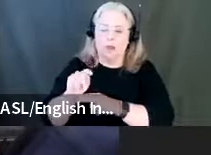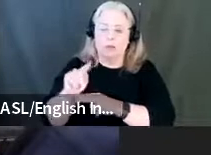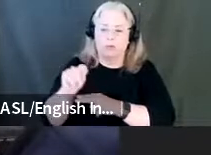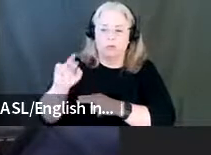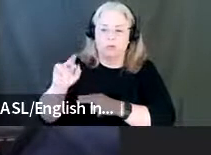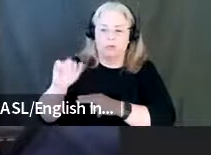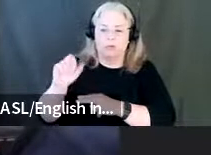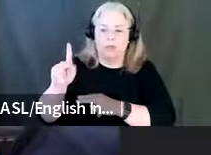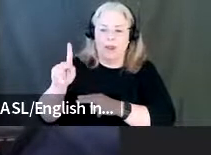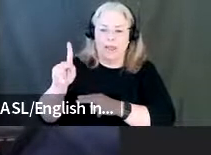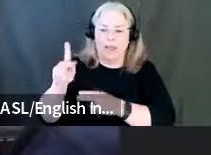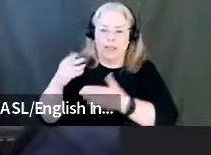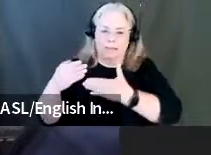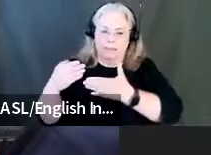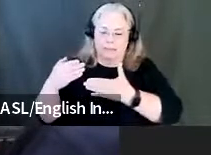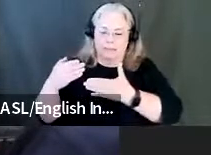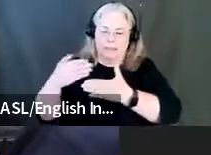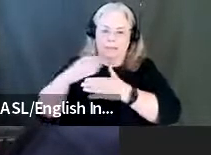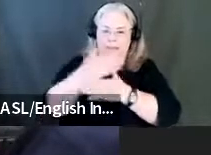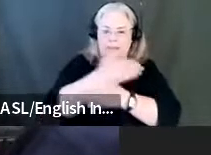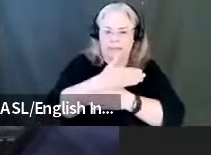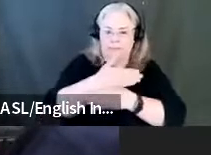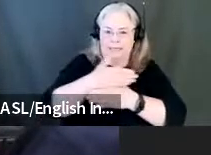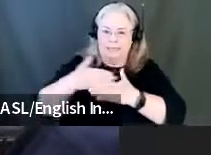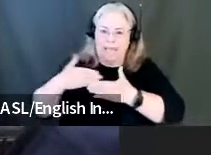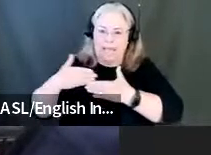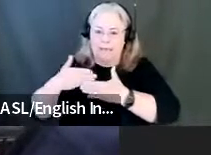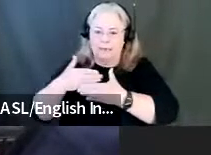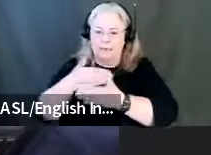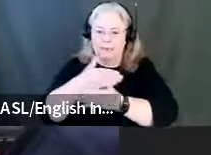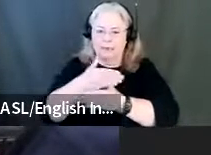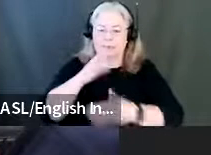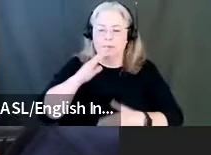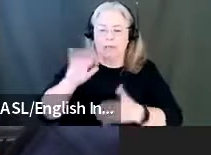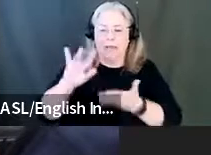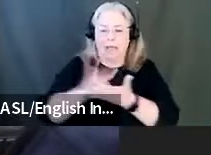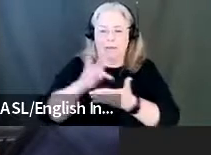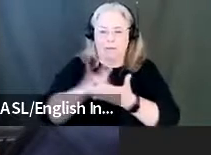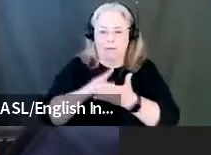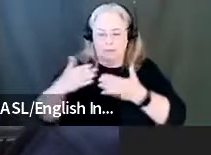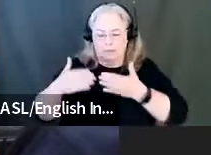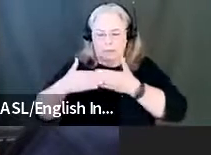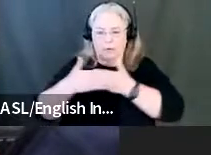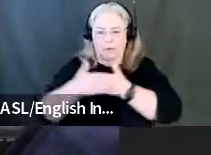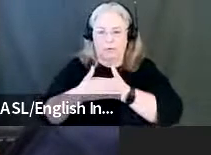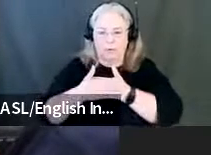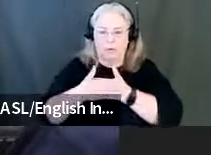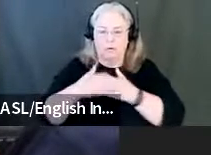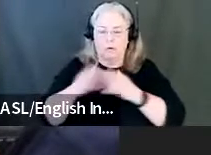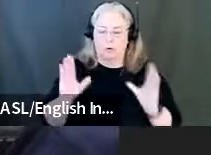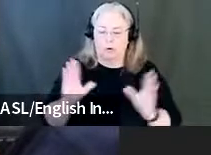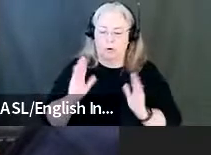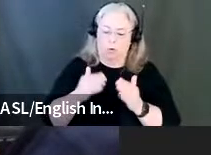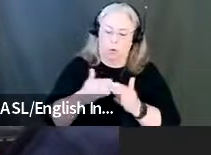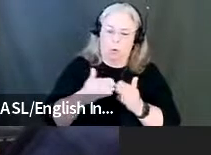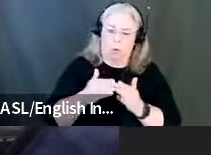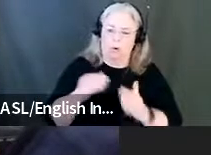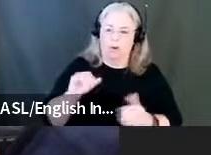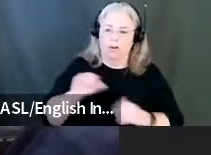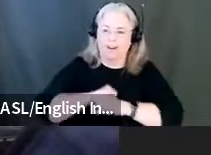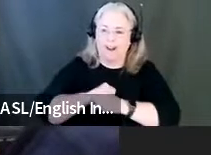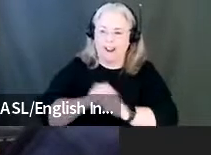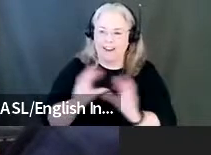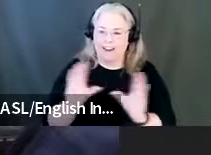thing slides right over this mounting square. And then the iPad slides in a track. This is corner guard. And